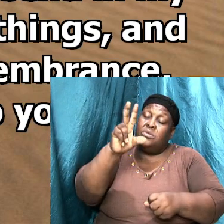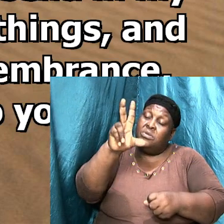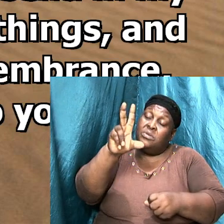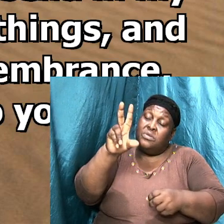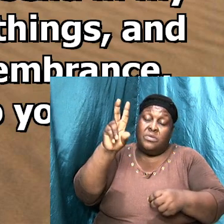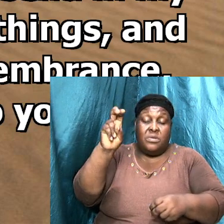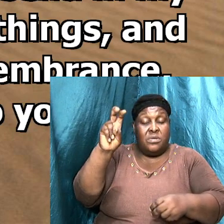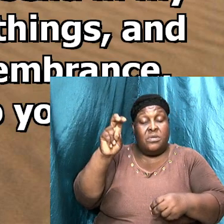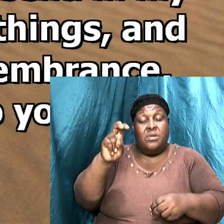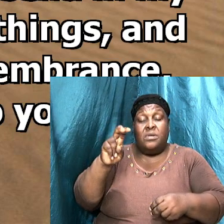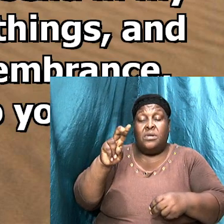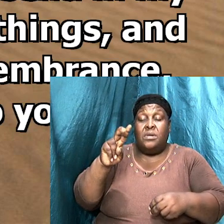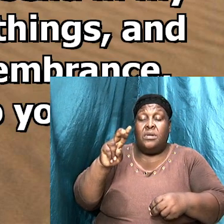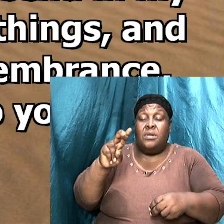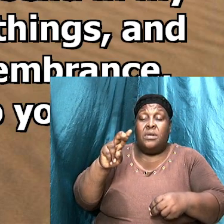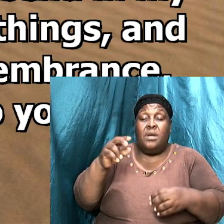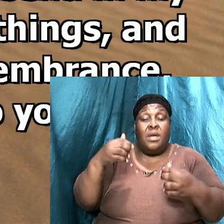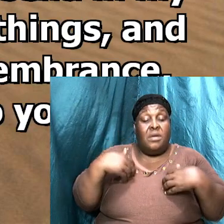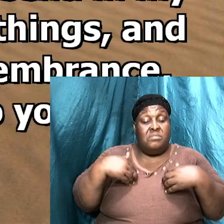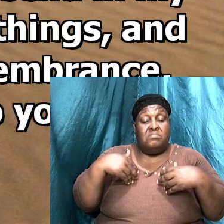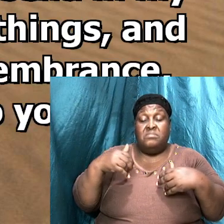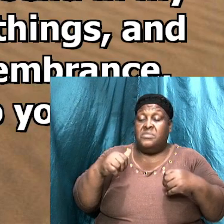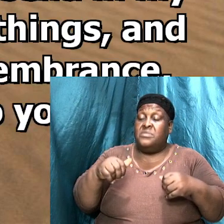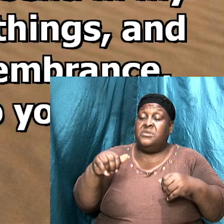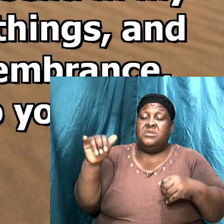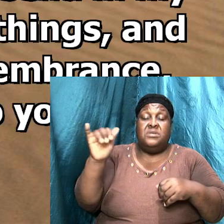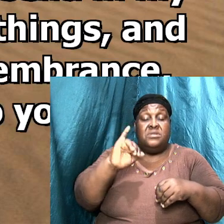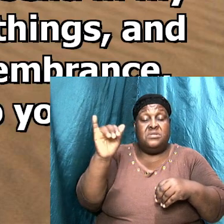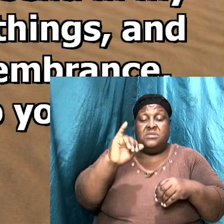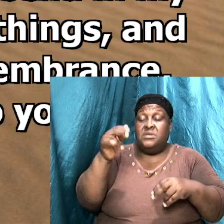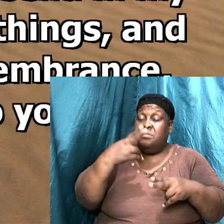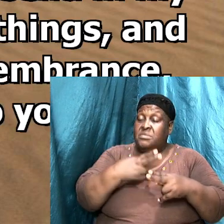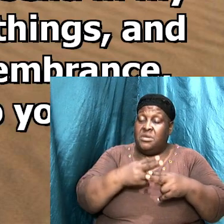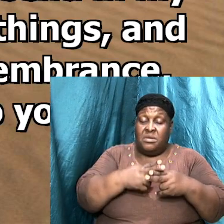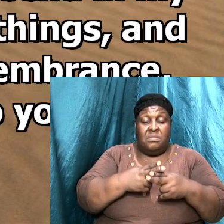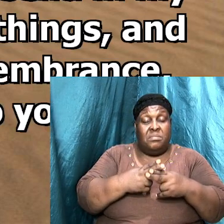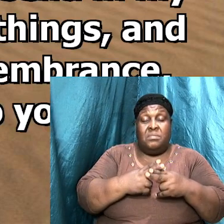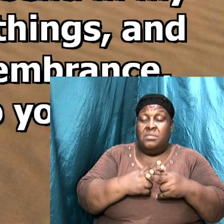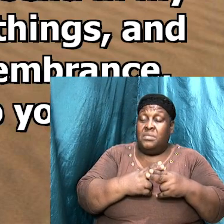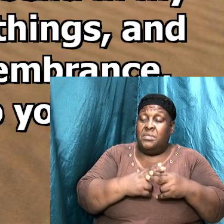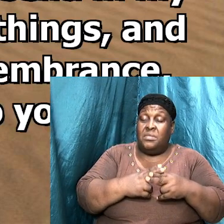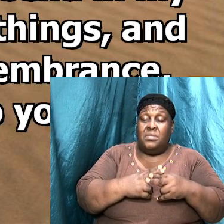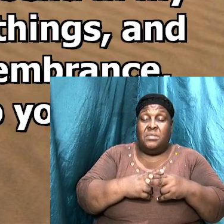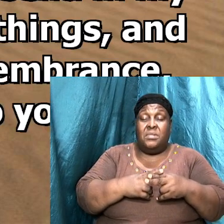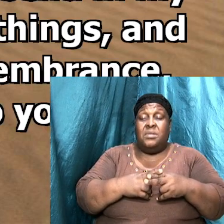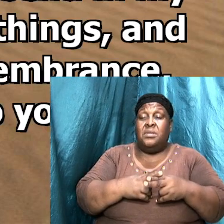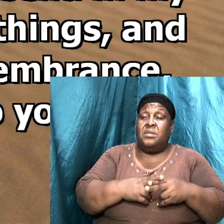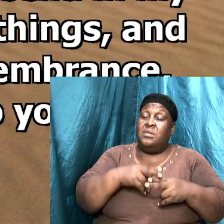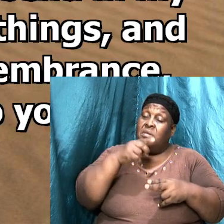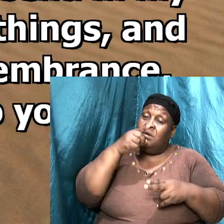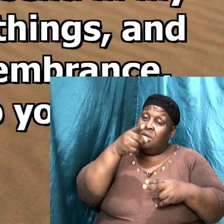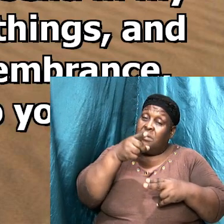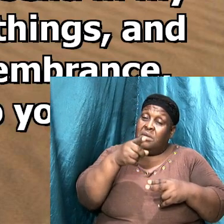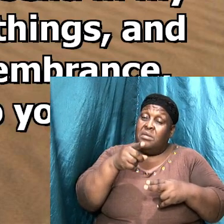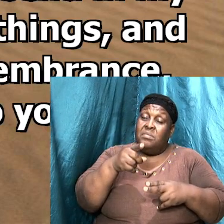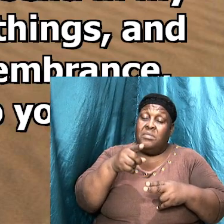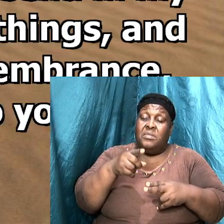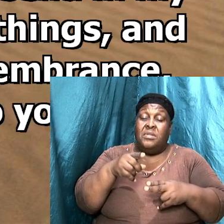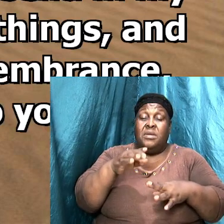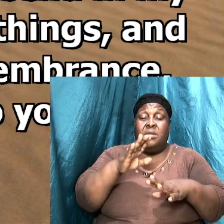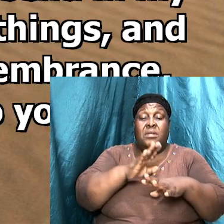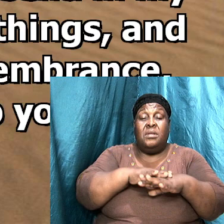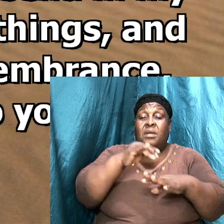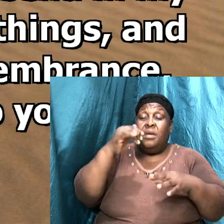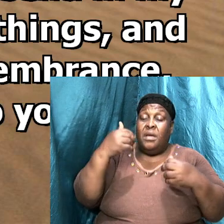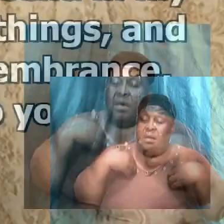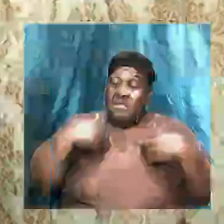bears the same name, have the same name. That is why Zechariah tells us that in that day his name shall be